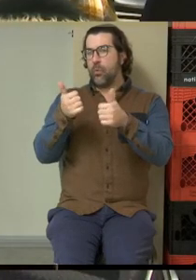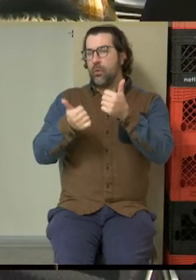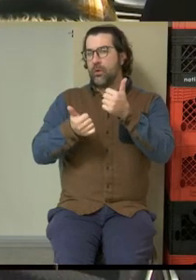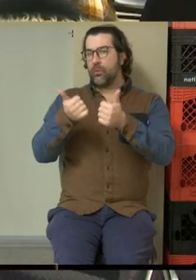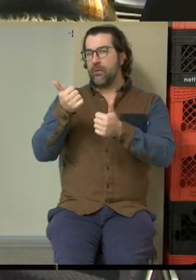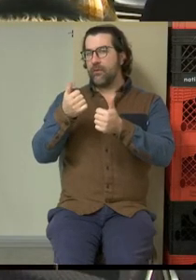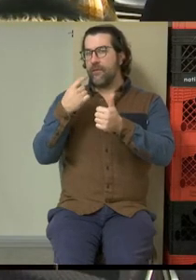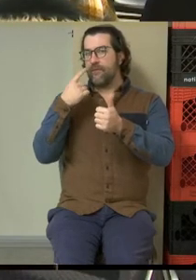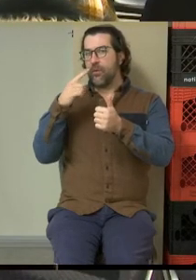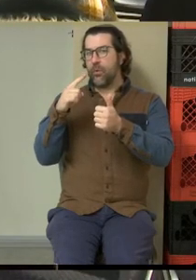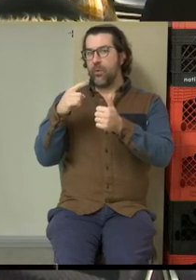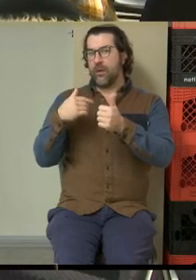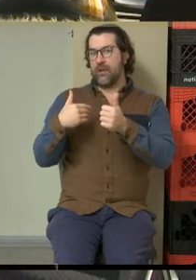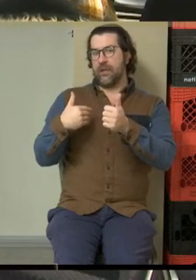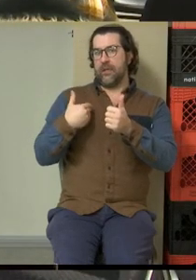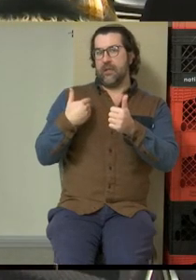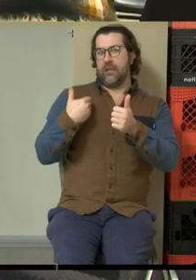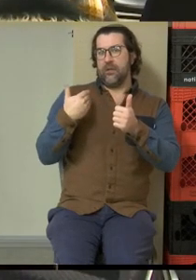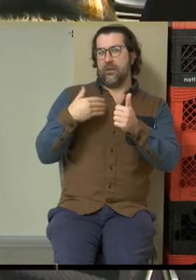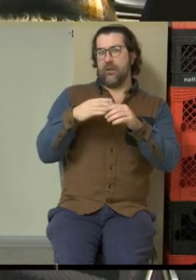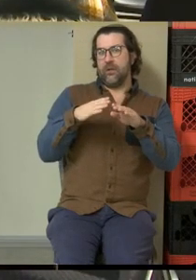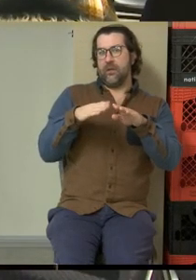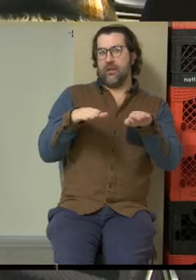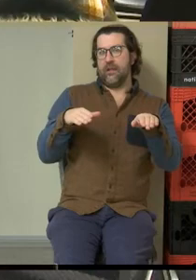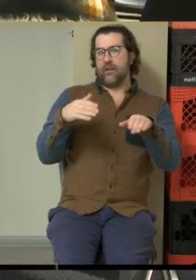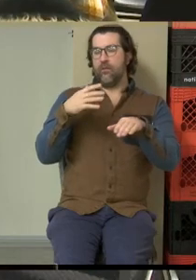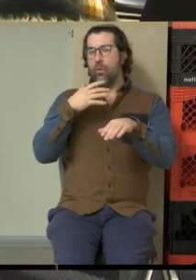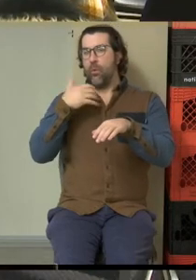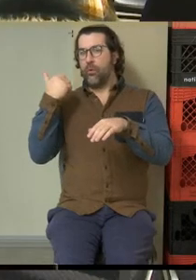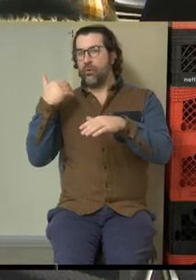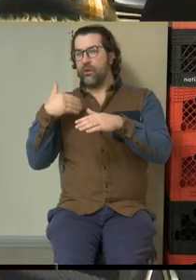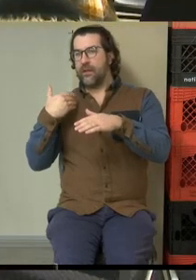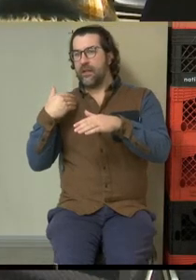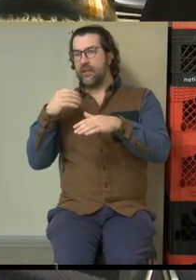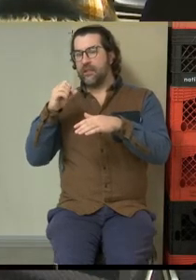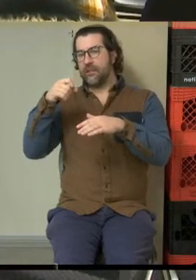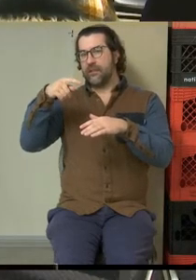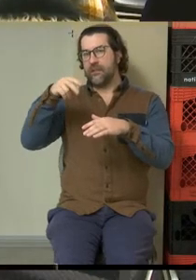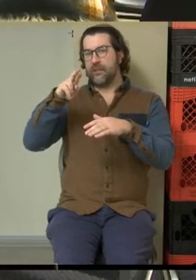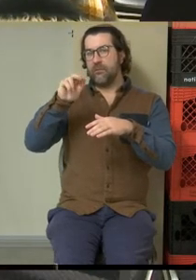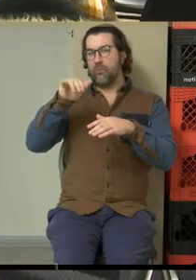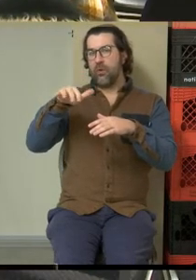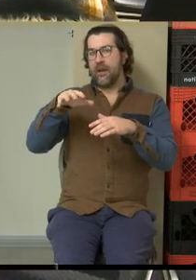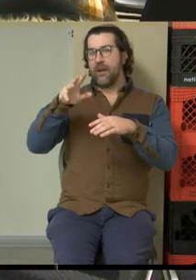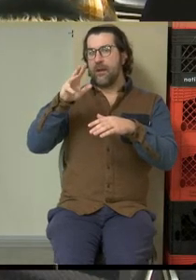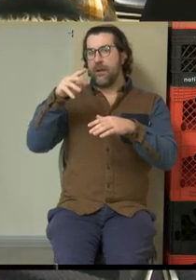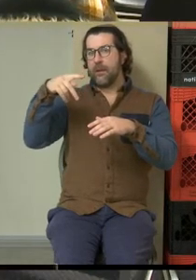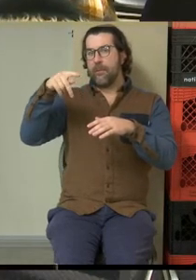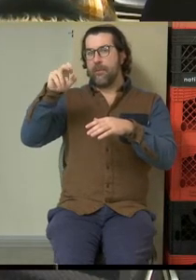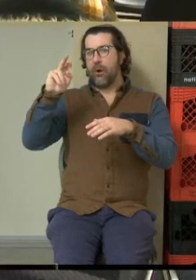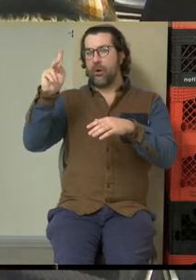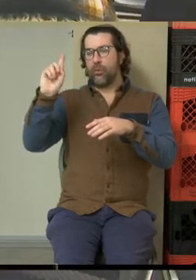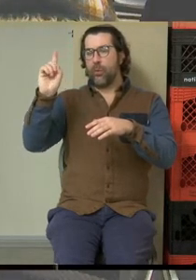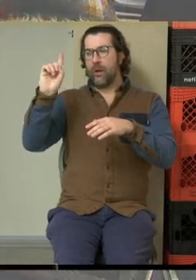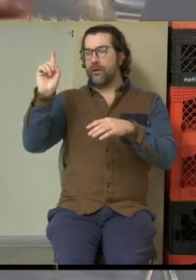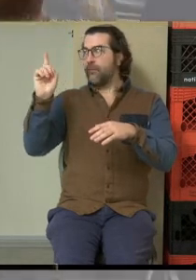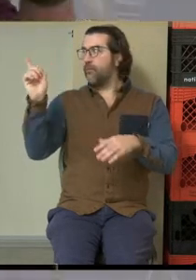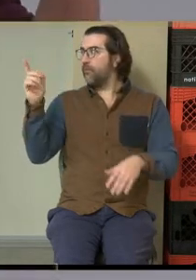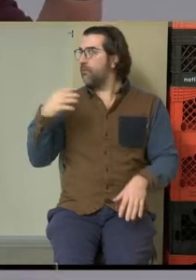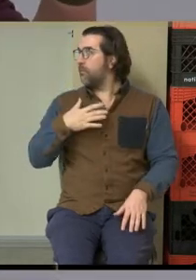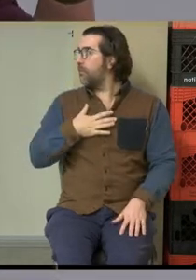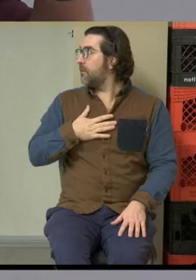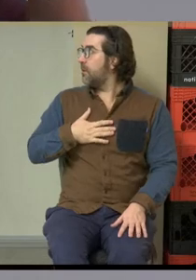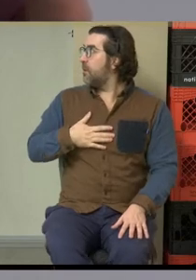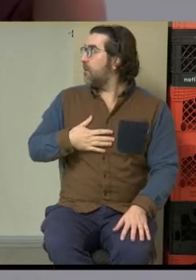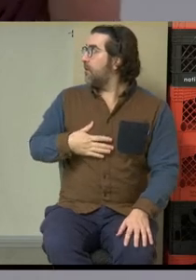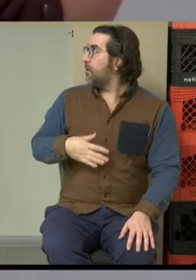was for like younger kids and which one was for older kids and where the spray park is. So can you talk through that again? So the question again